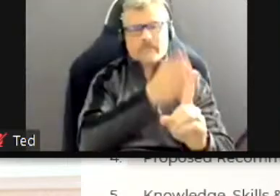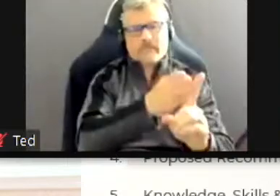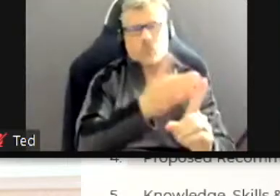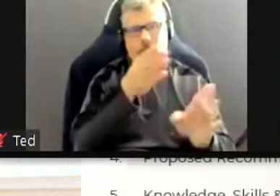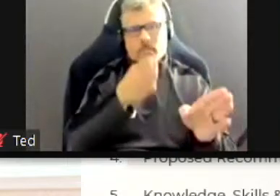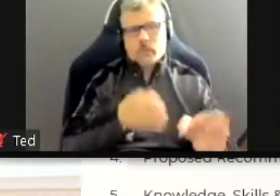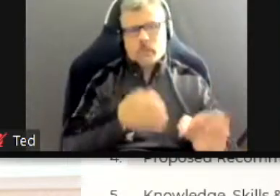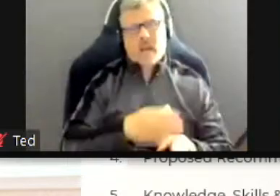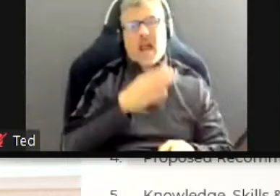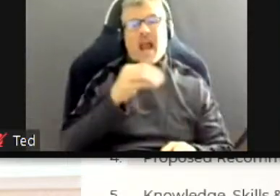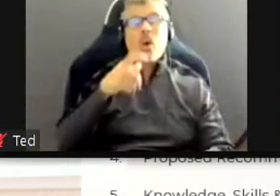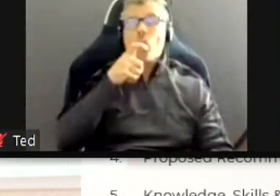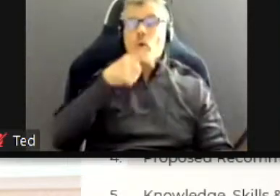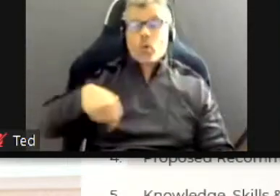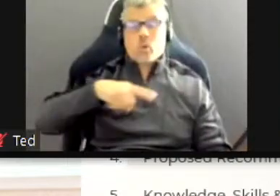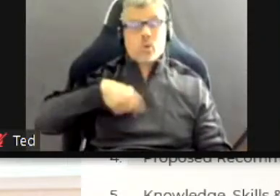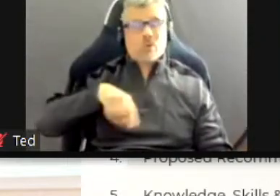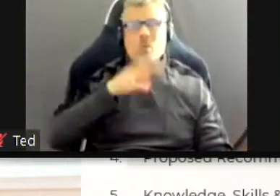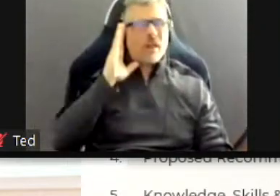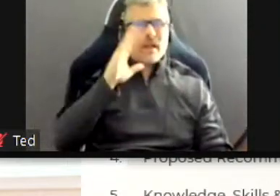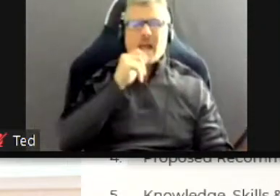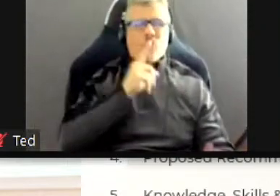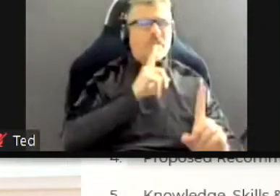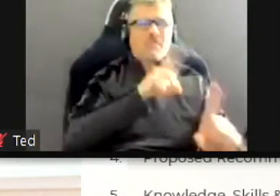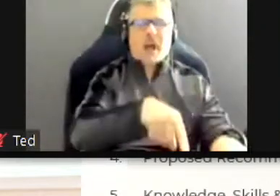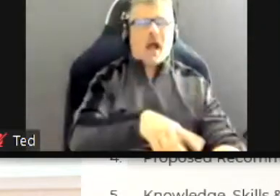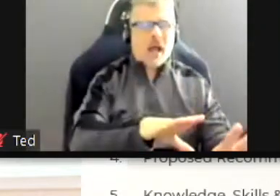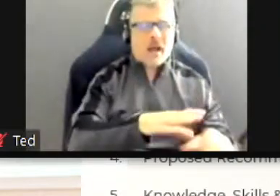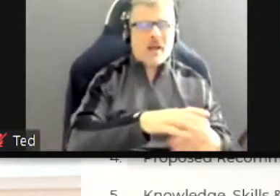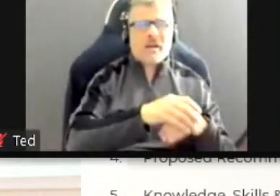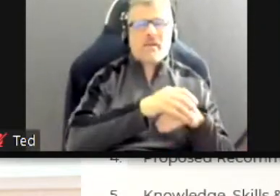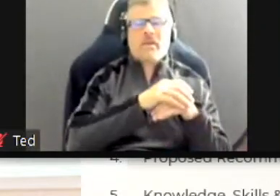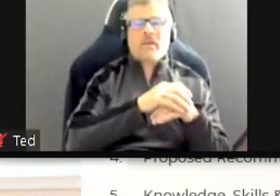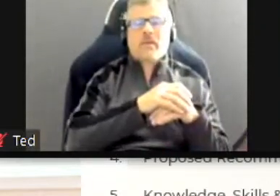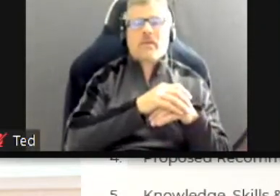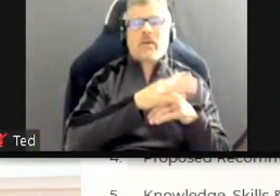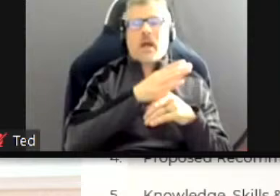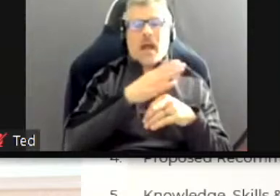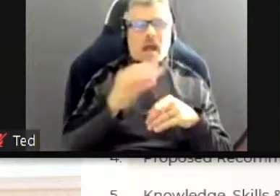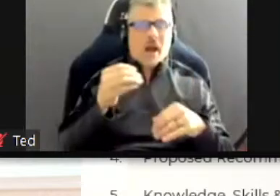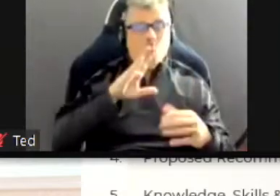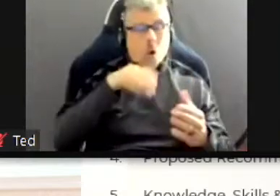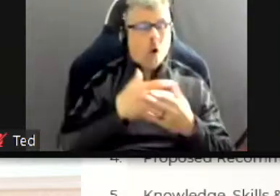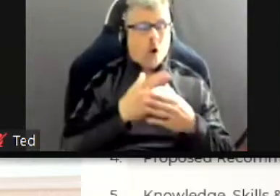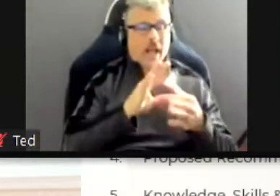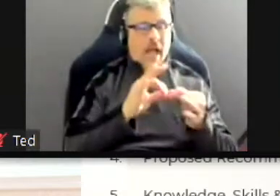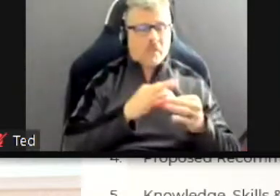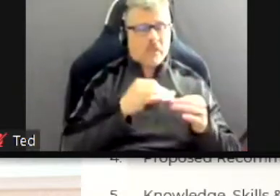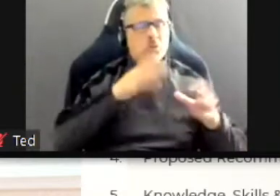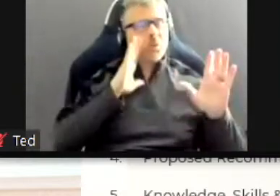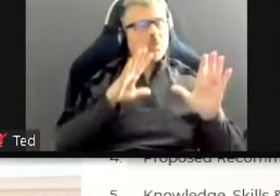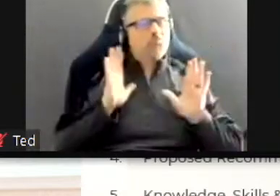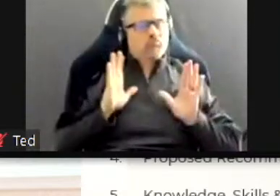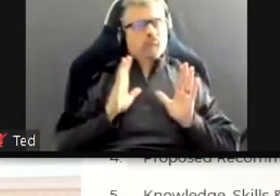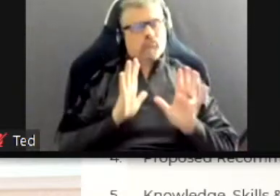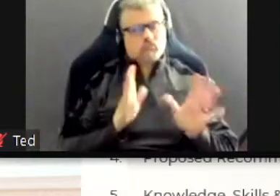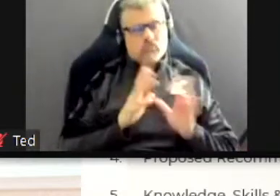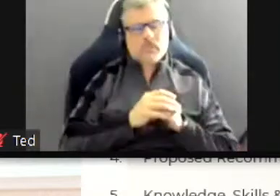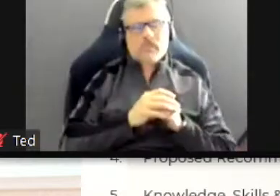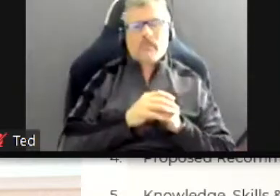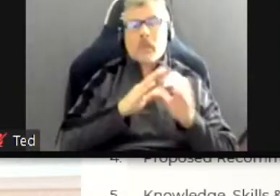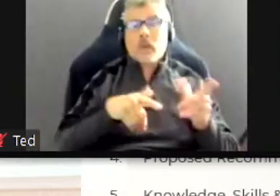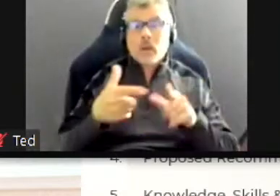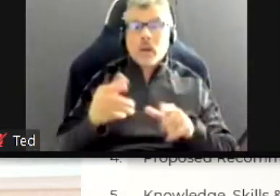not respond to the speaker's comments, but will take all comments under advisement. At this time, Mr.